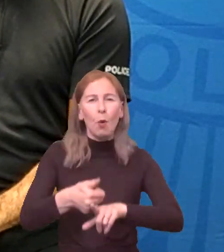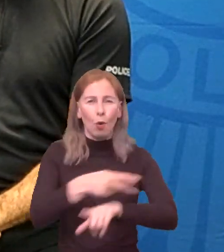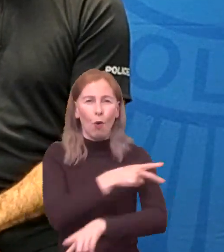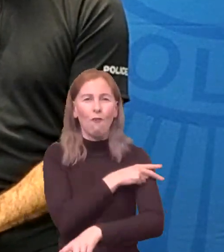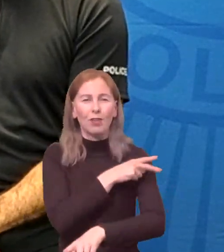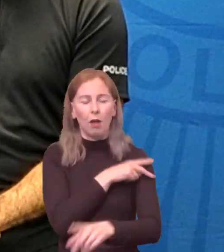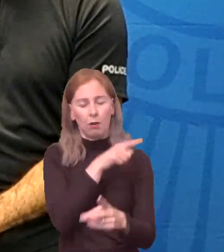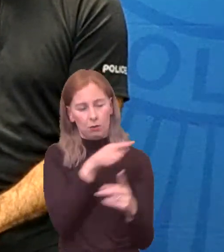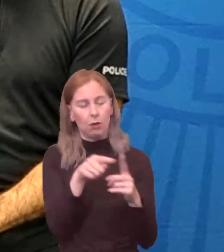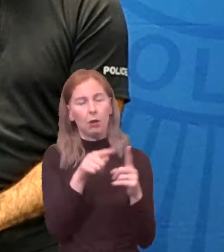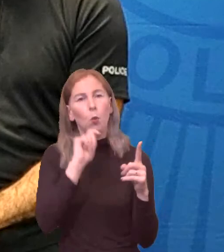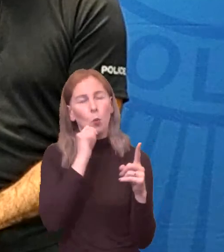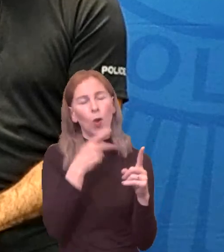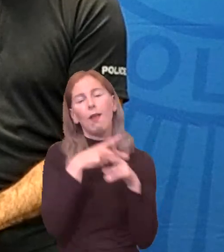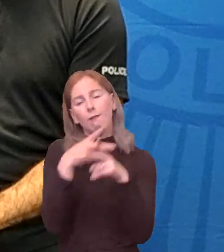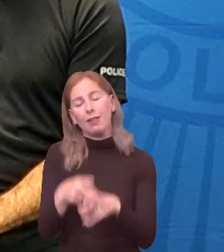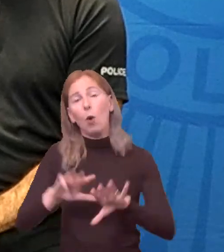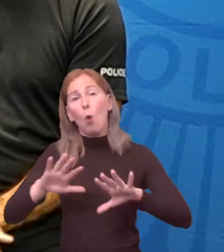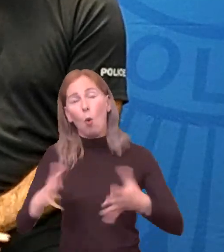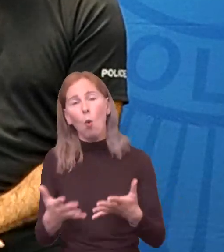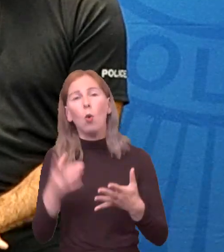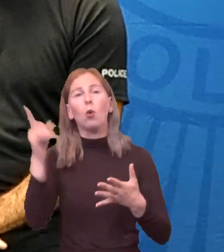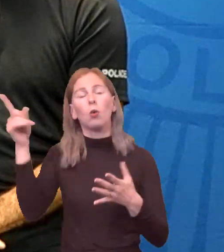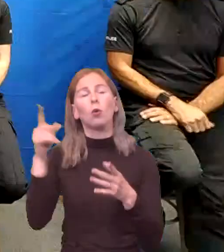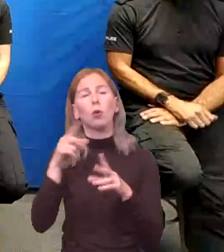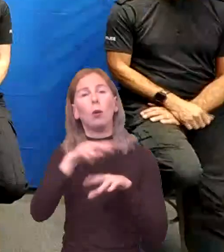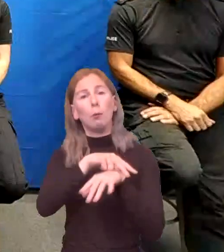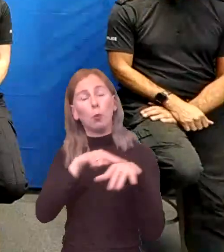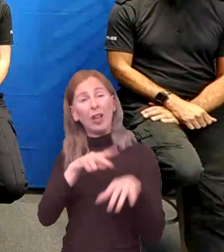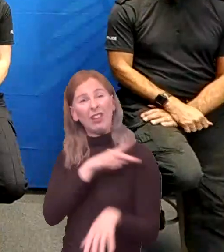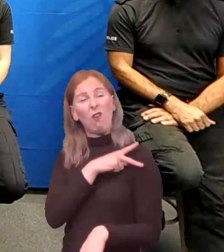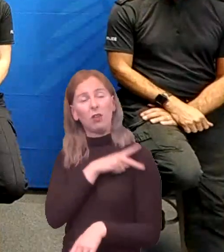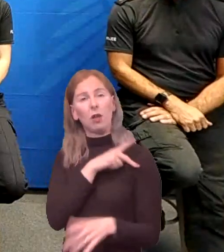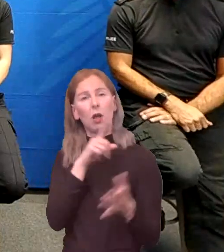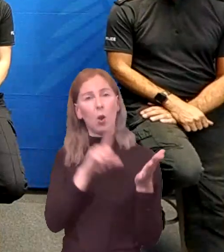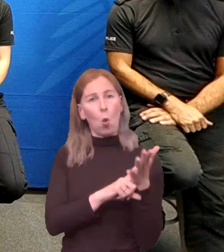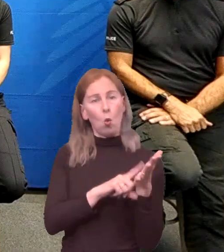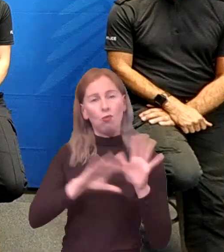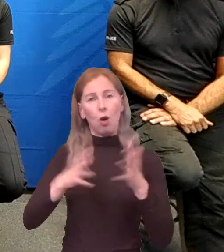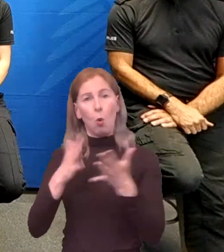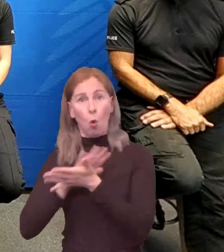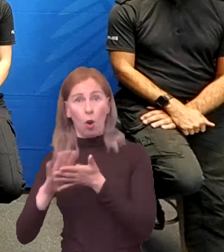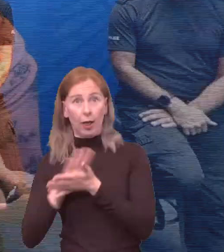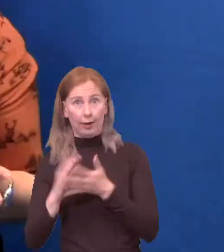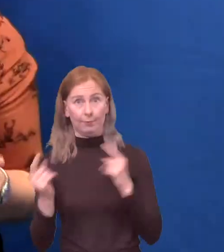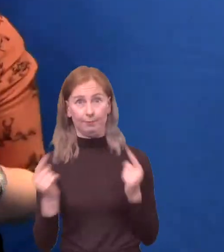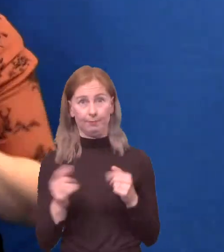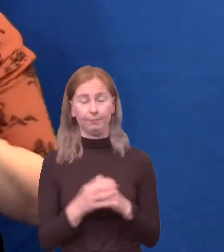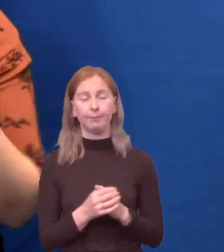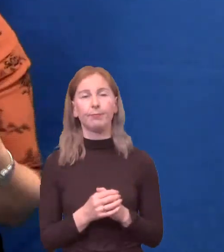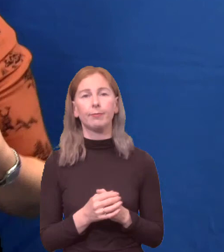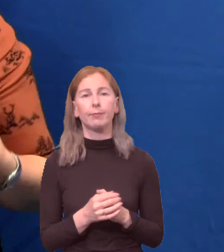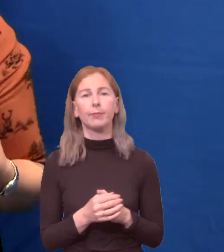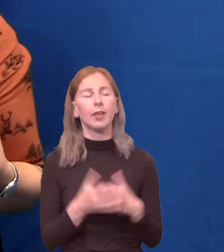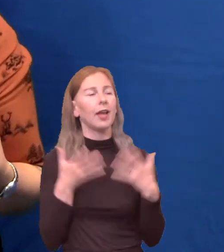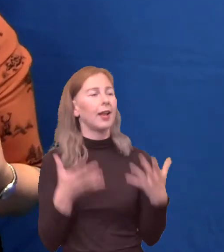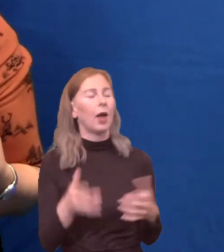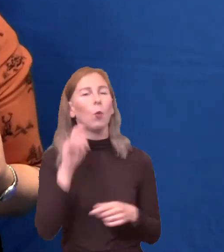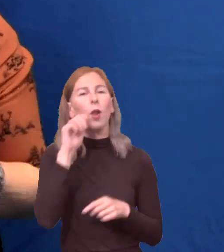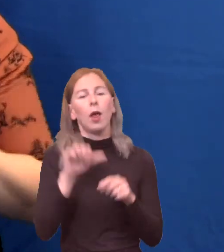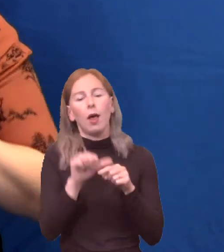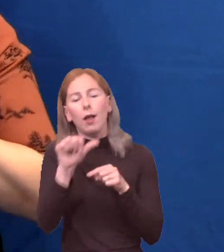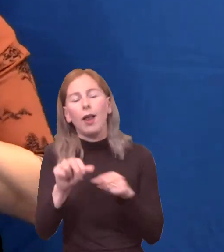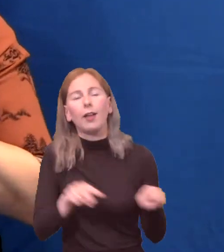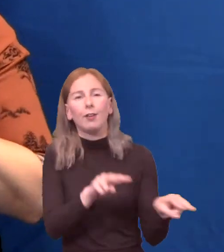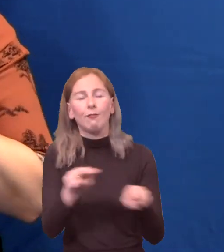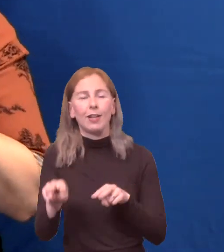Laura, who are our dedicated rural police officers. That's great. So we'll go to our next video now. All our videos relate to livestock worrying,